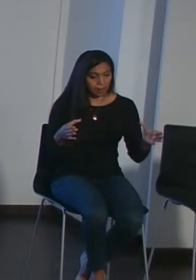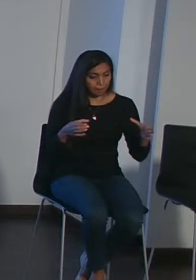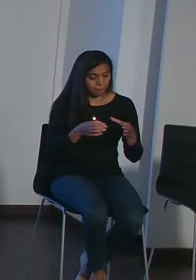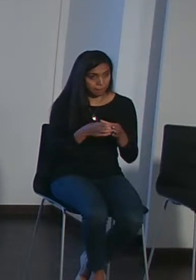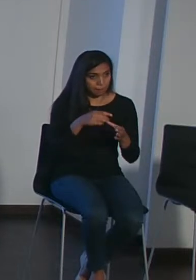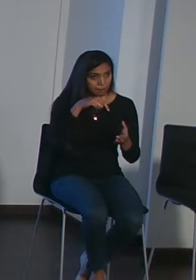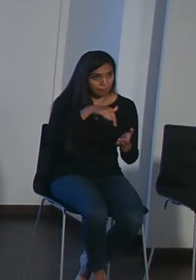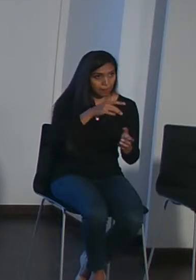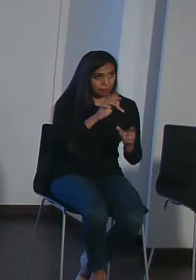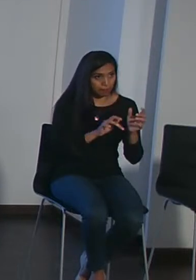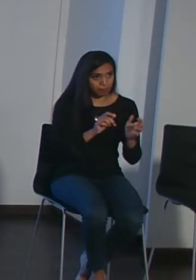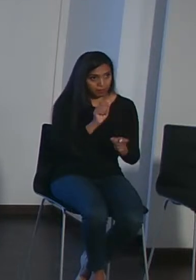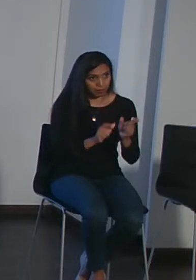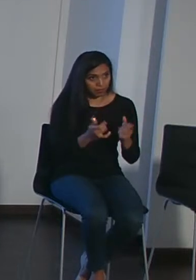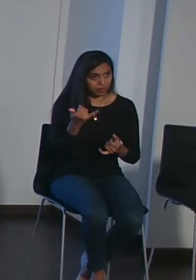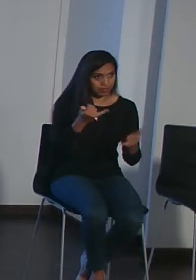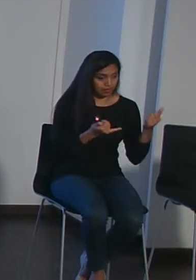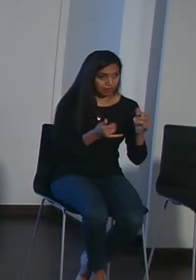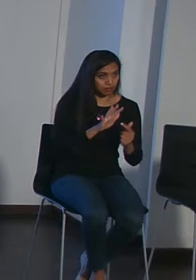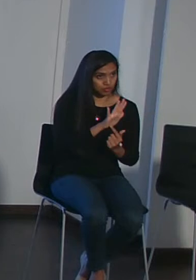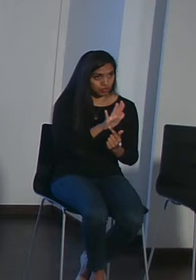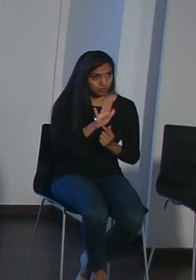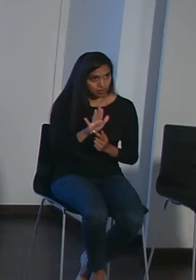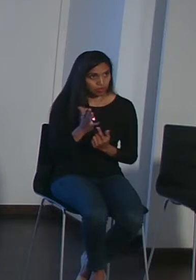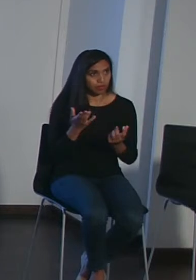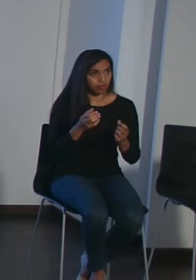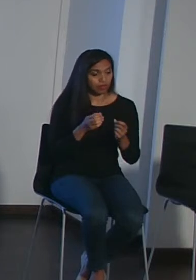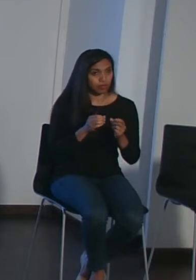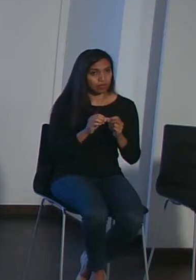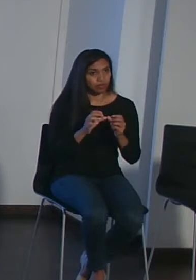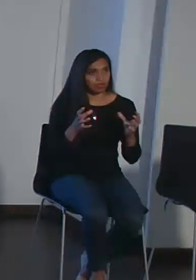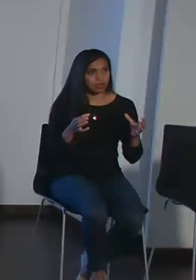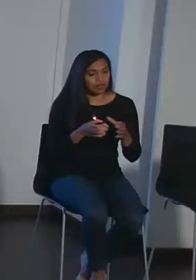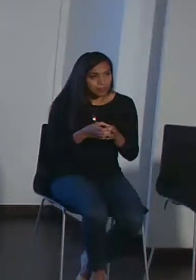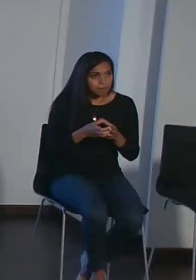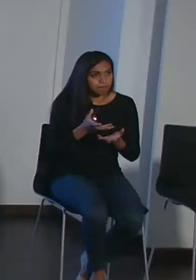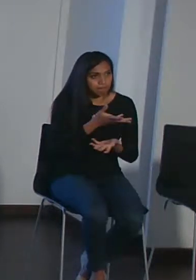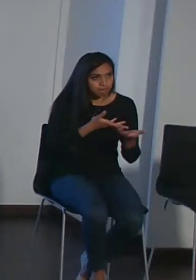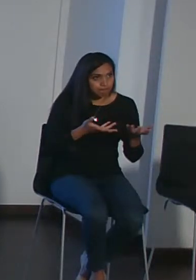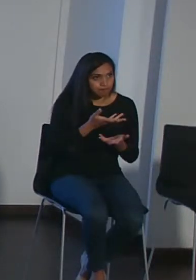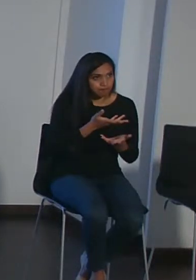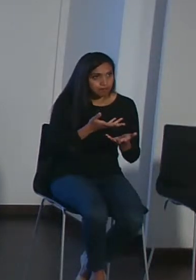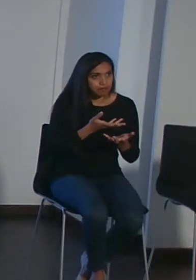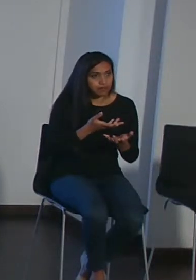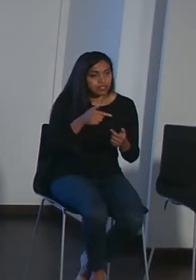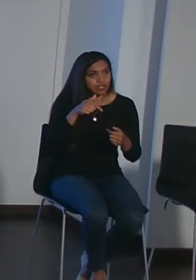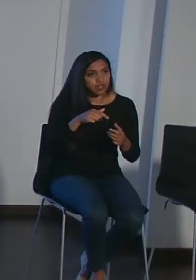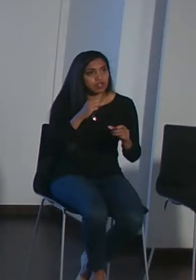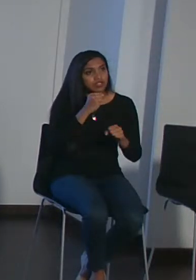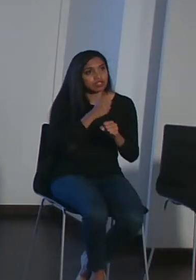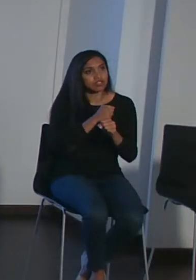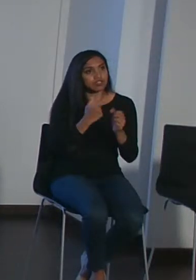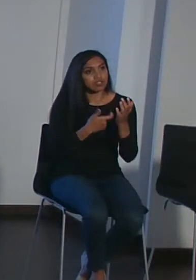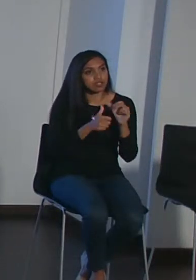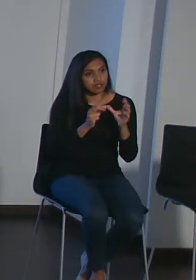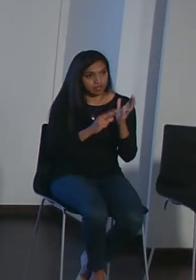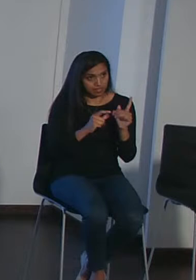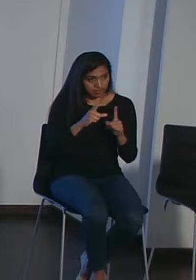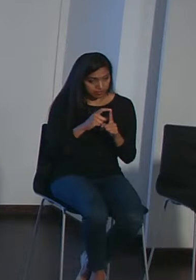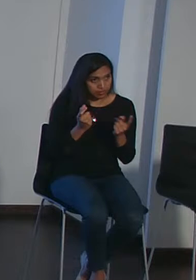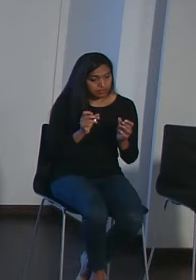which were either CSR funded or had funding come in, started giving grants and creating opportunities